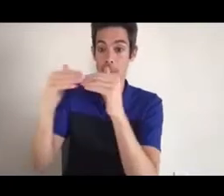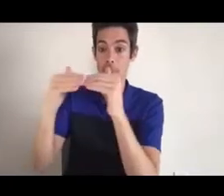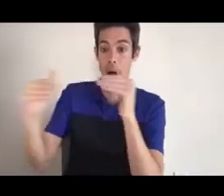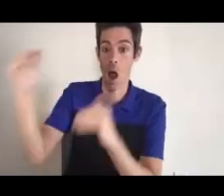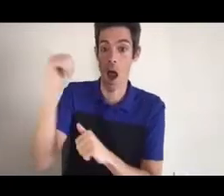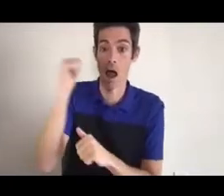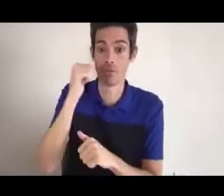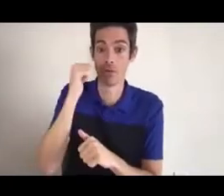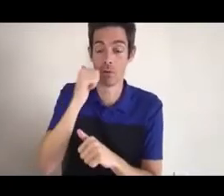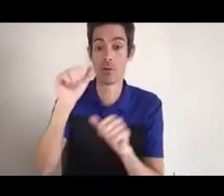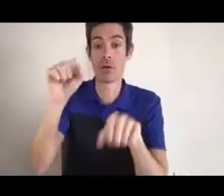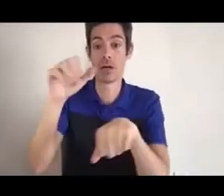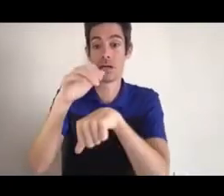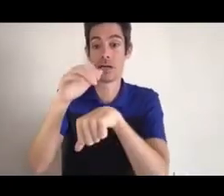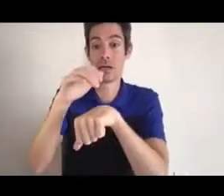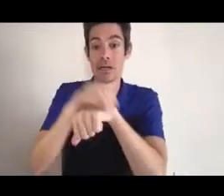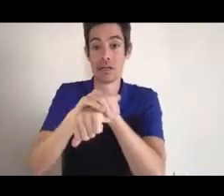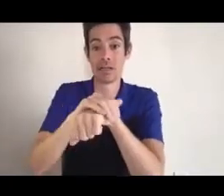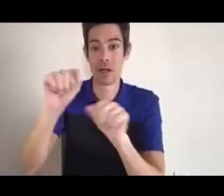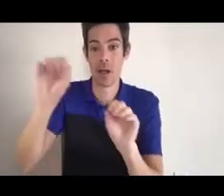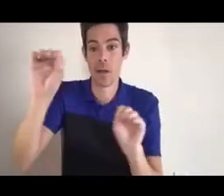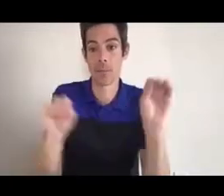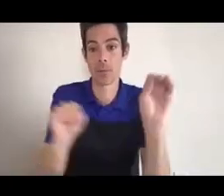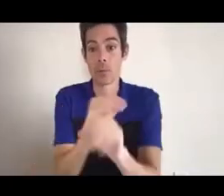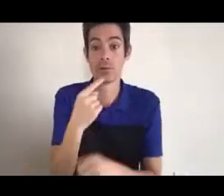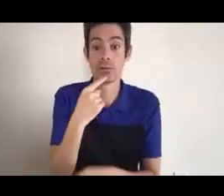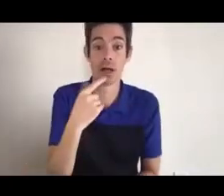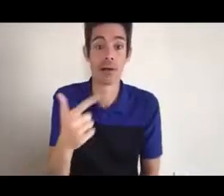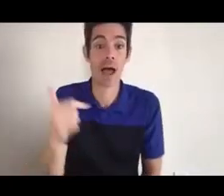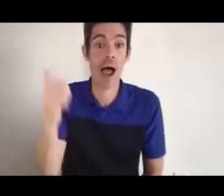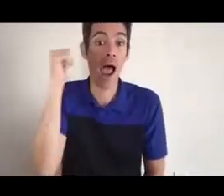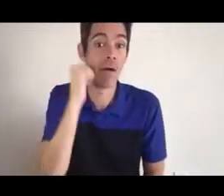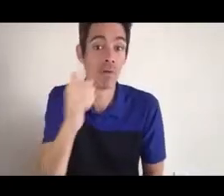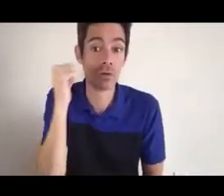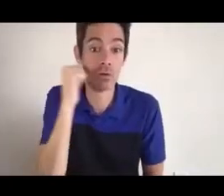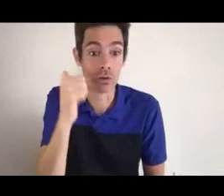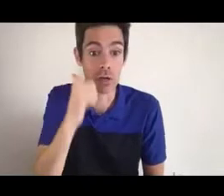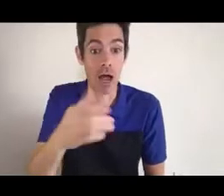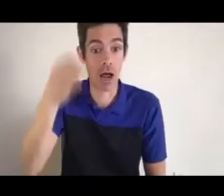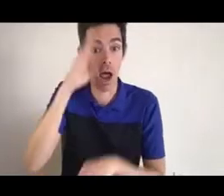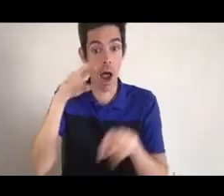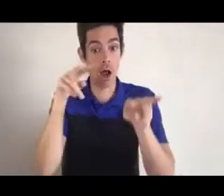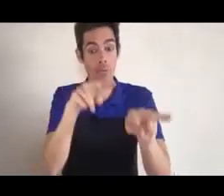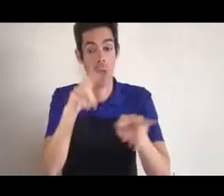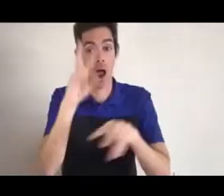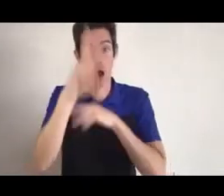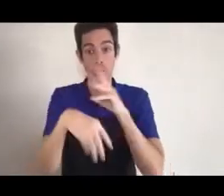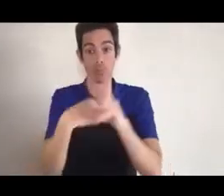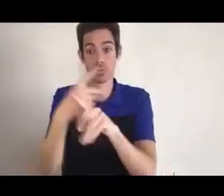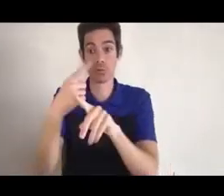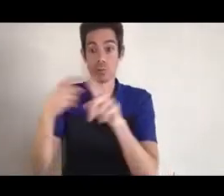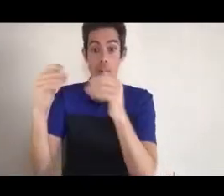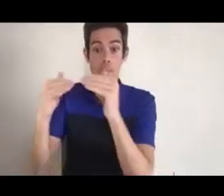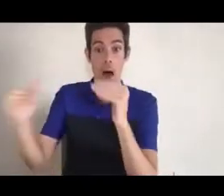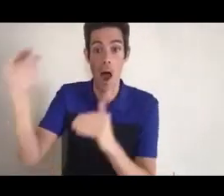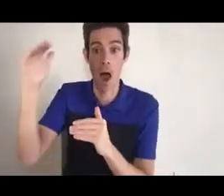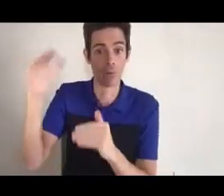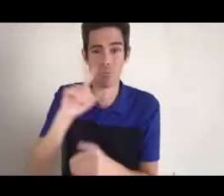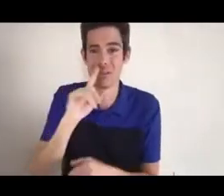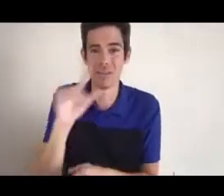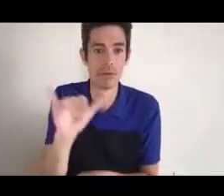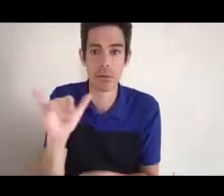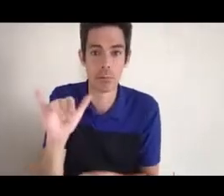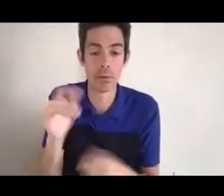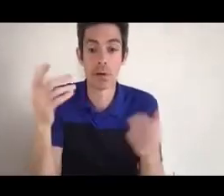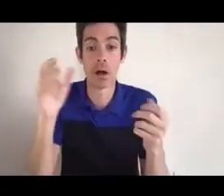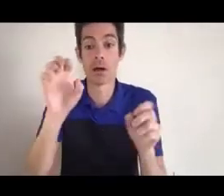God watches over the world from above every day. In English, you can move that around too. You can say every day, God watches the